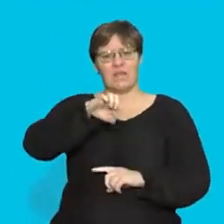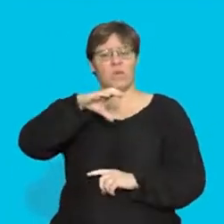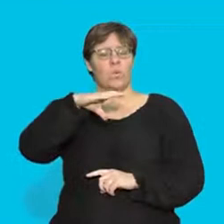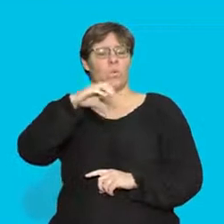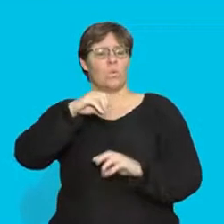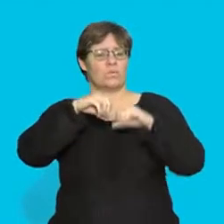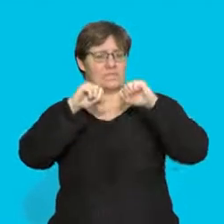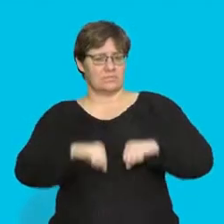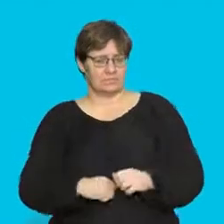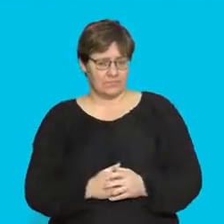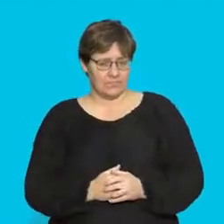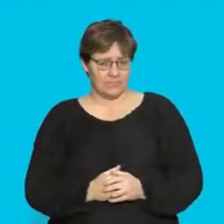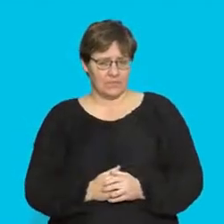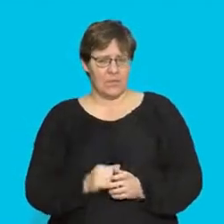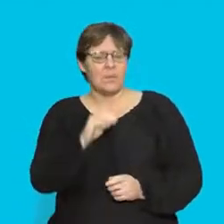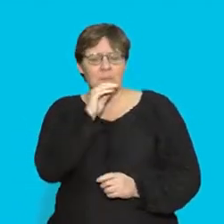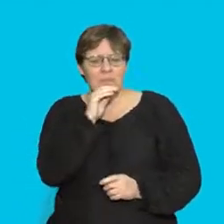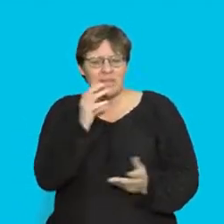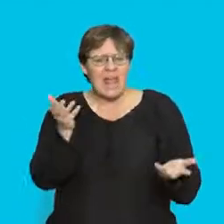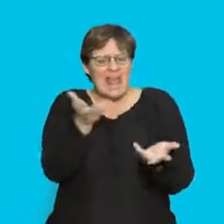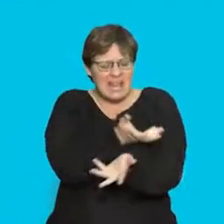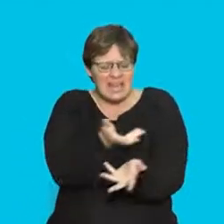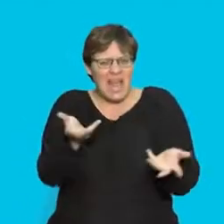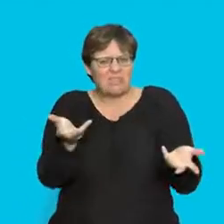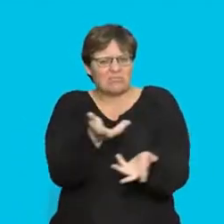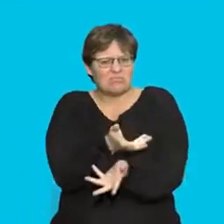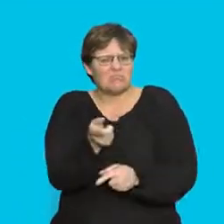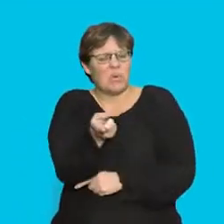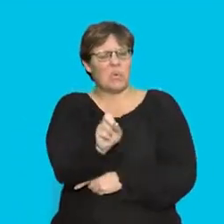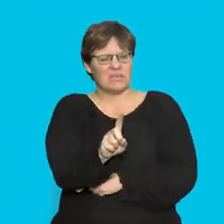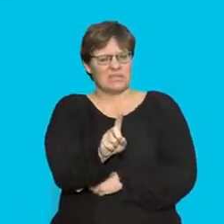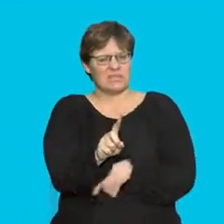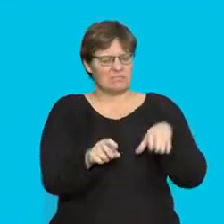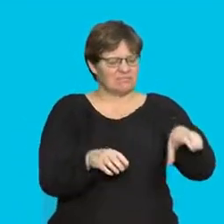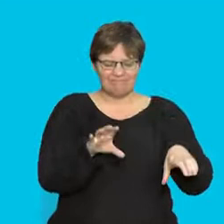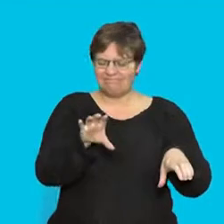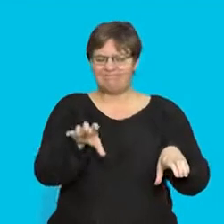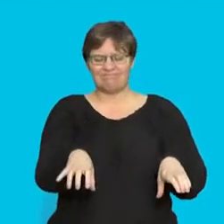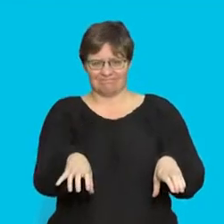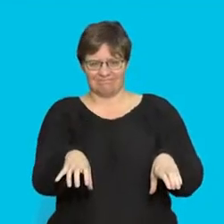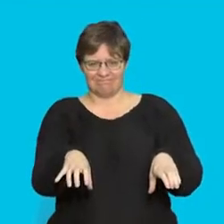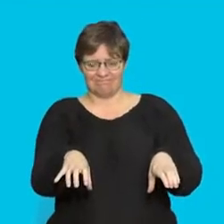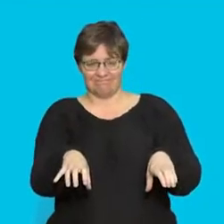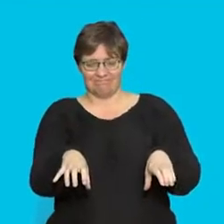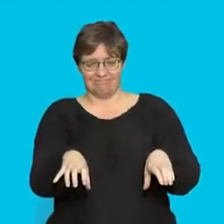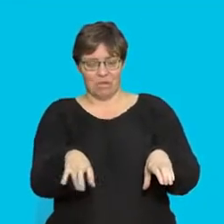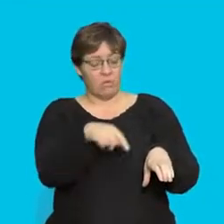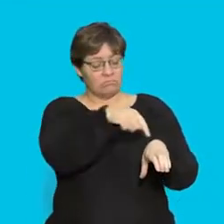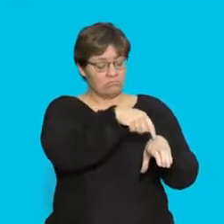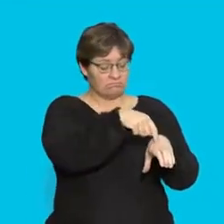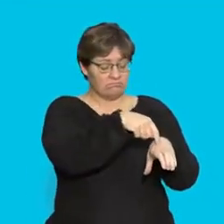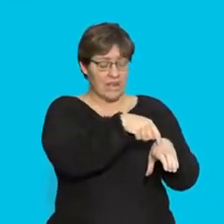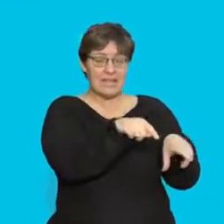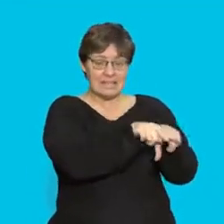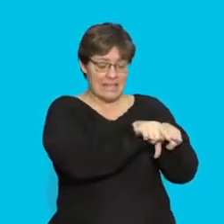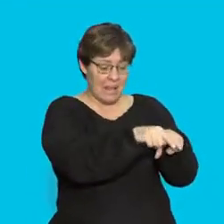about interactions, what kinds of interactions are there that exist between members not only of the